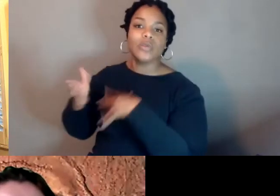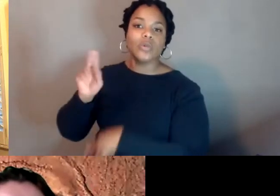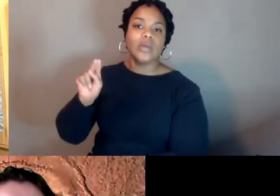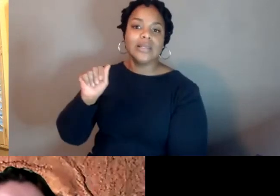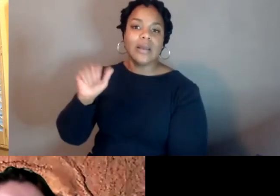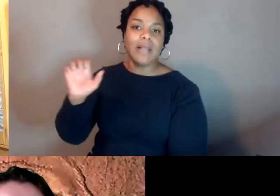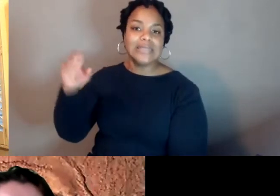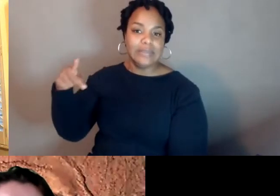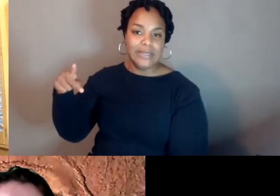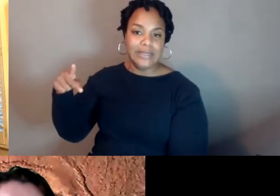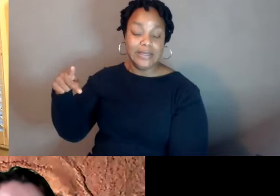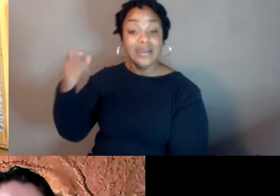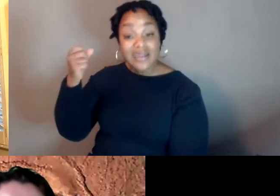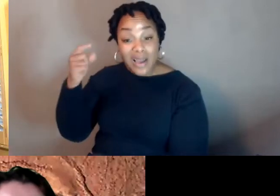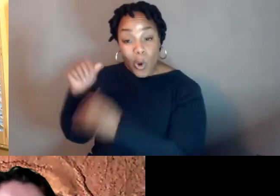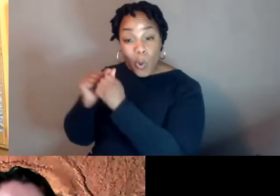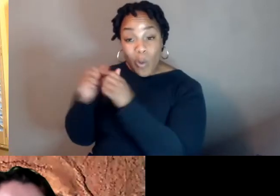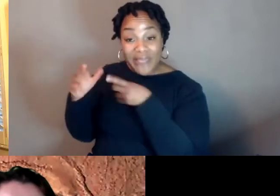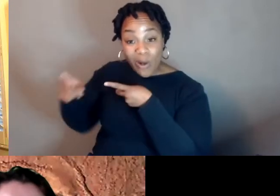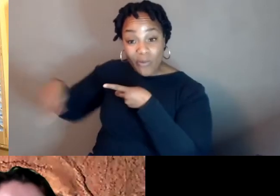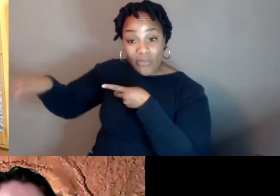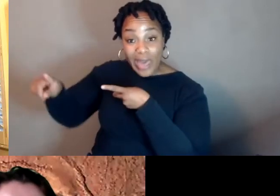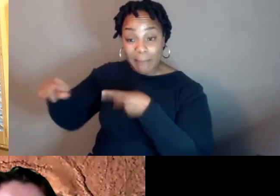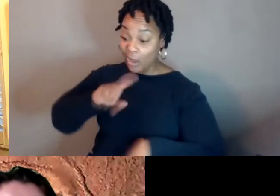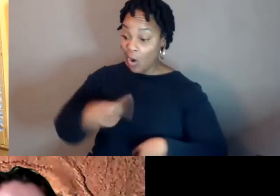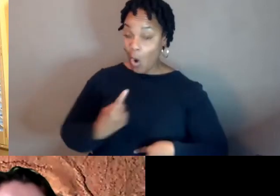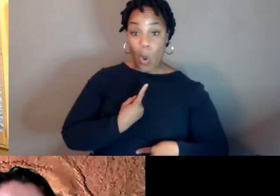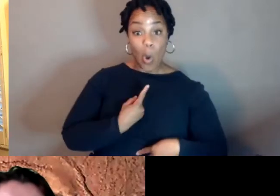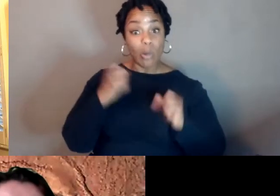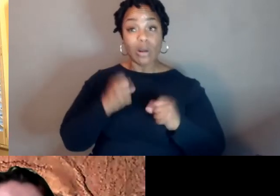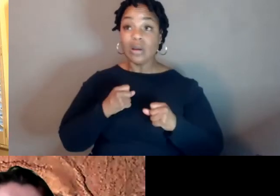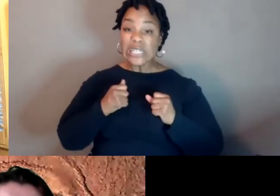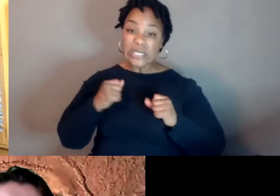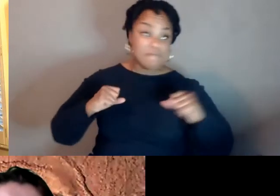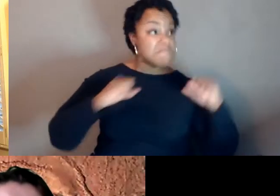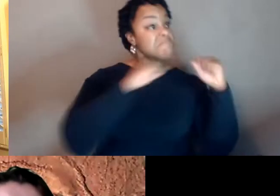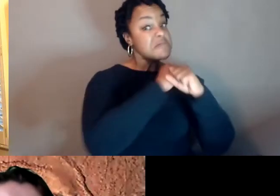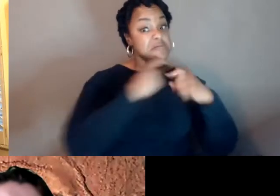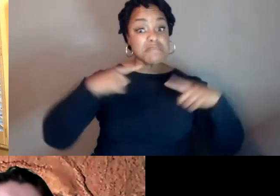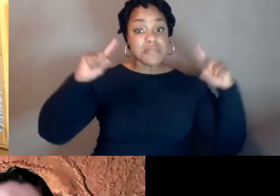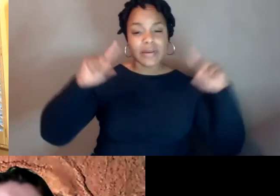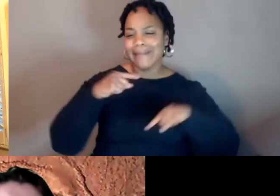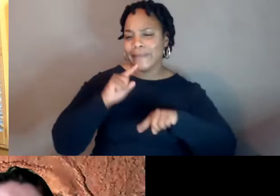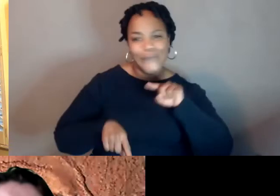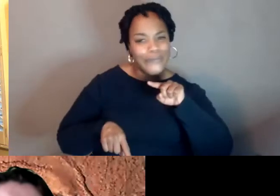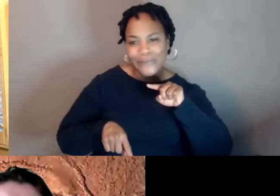an individual, nor as, you know, with just friends, but the